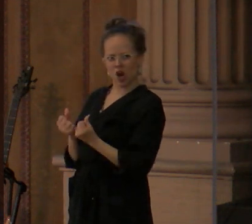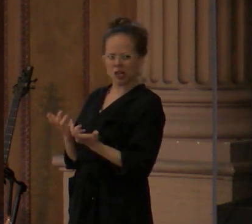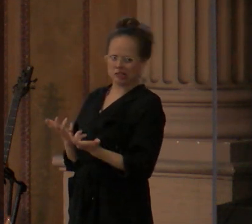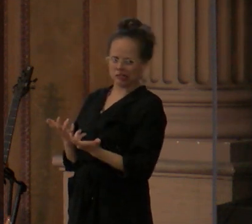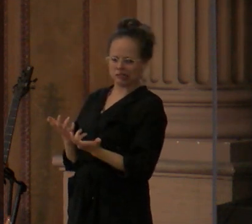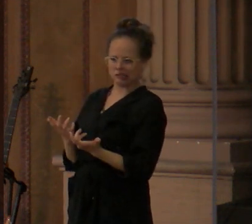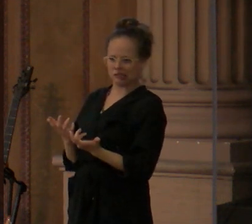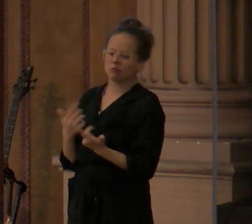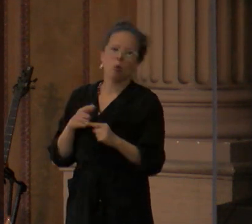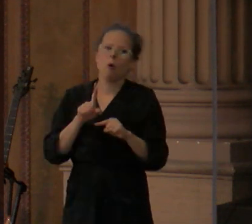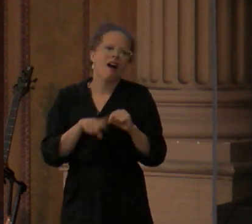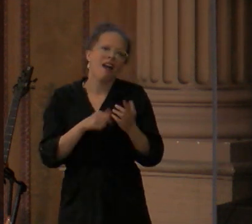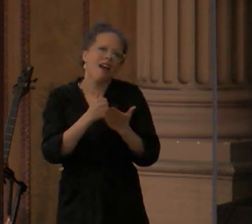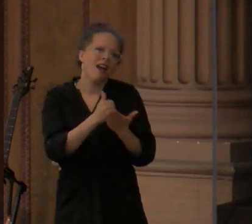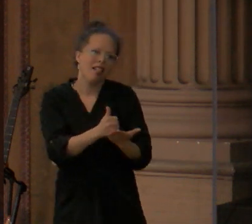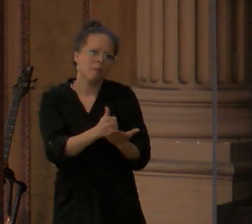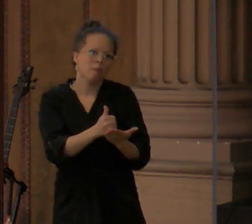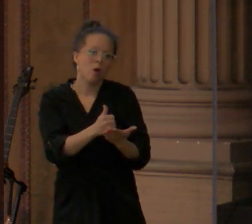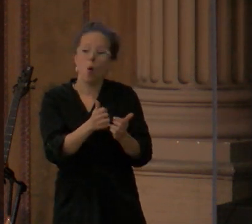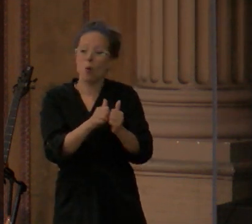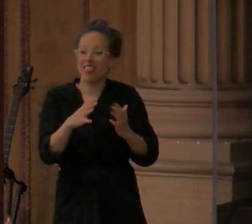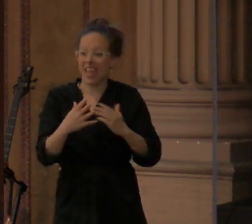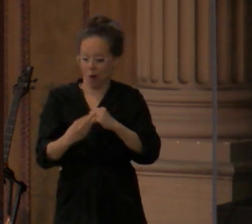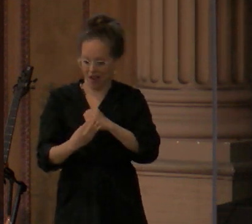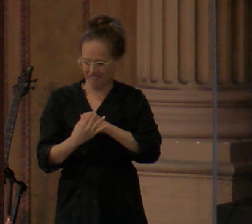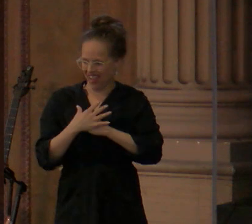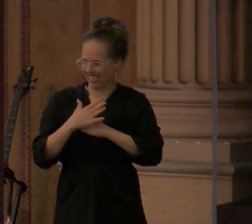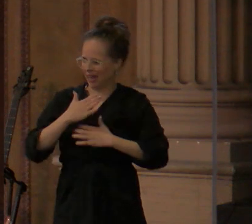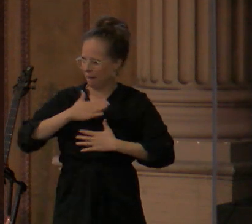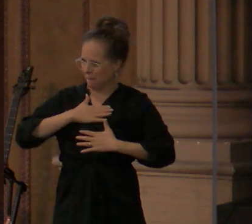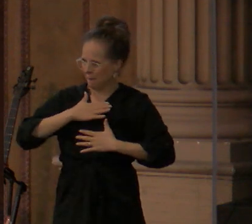I can't help without it affecting my fun.